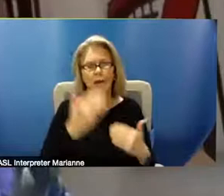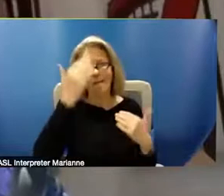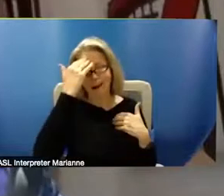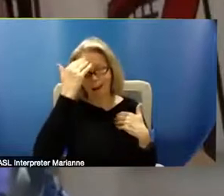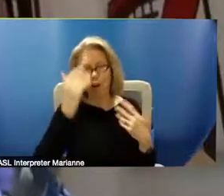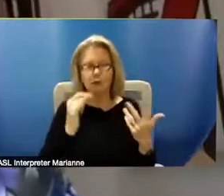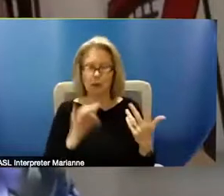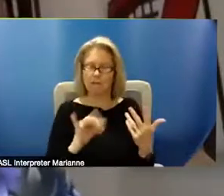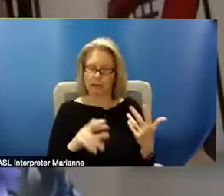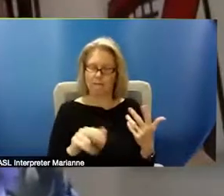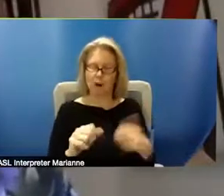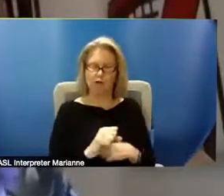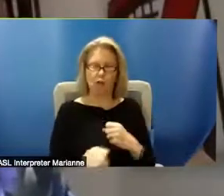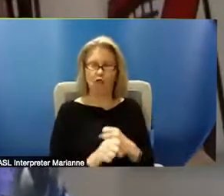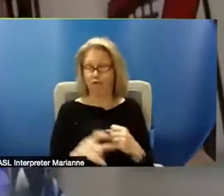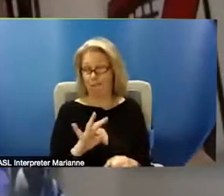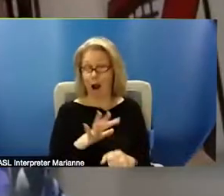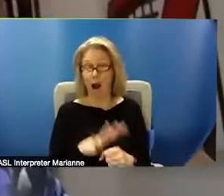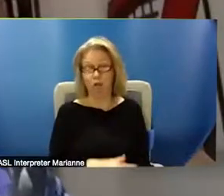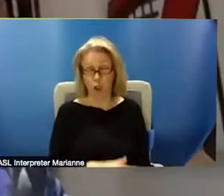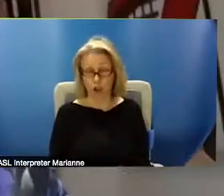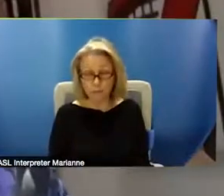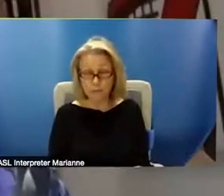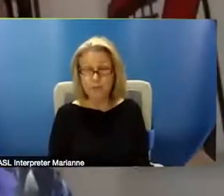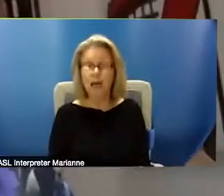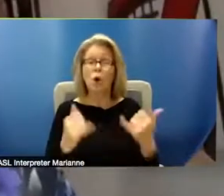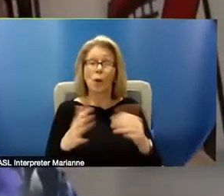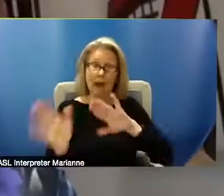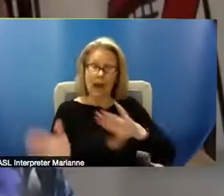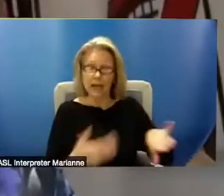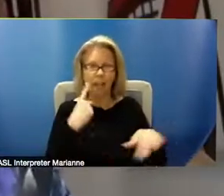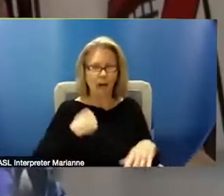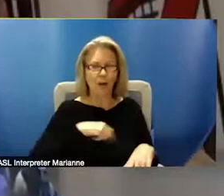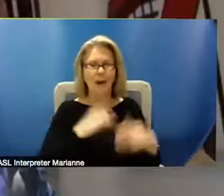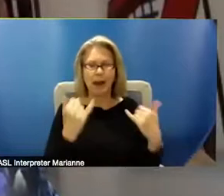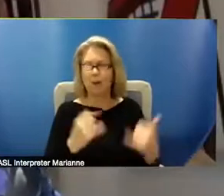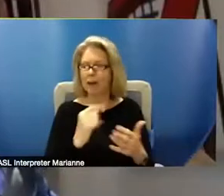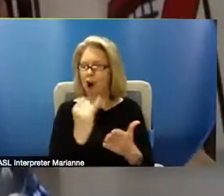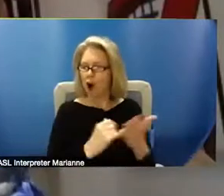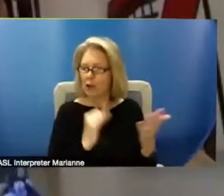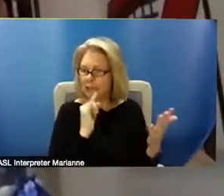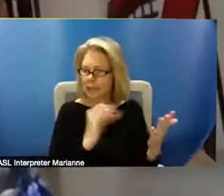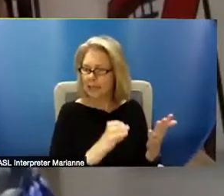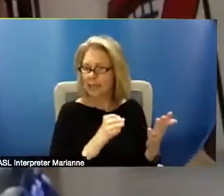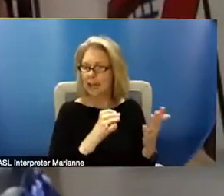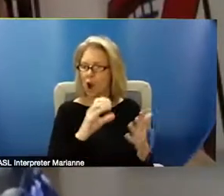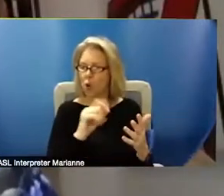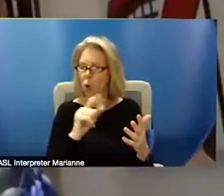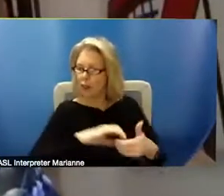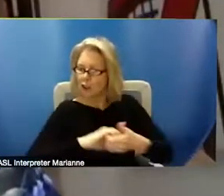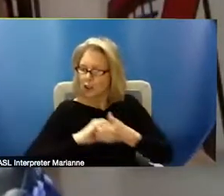start from an acknowledgement of these infrastructures of oppression. And with that, I think we are at Artistic